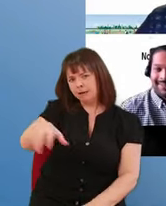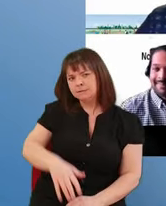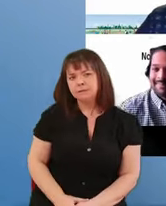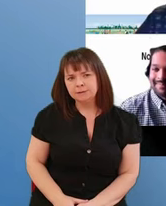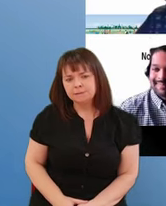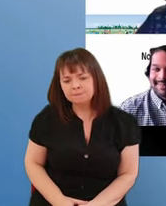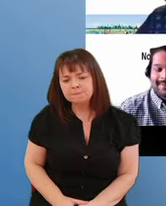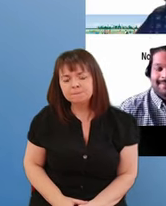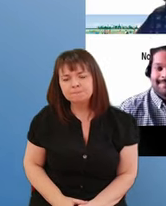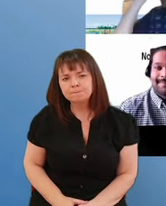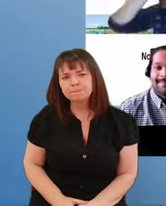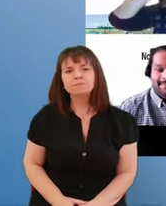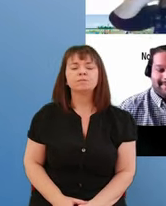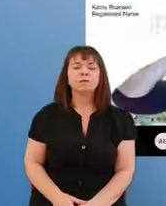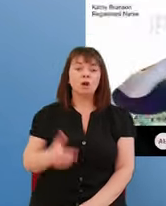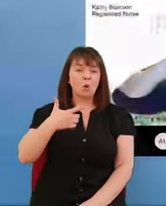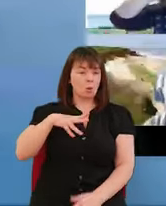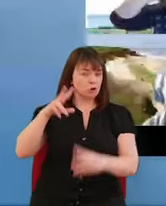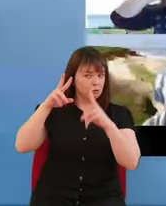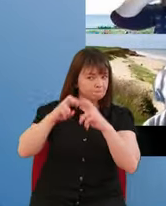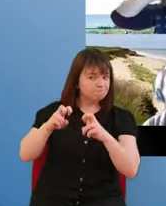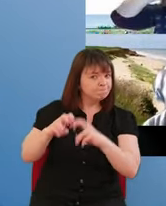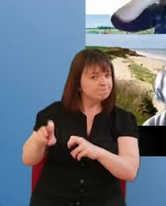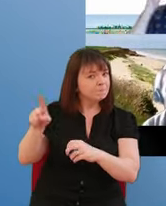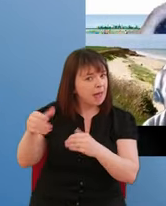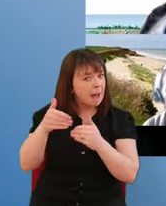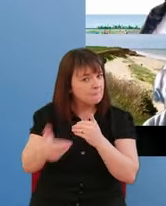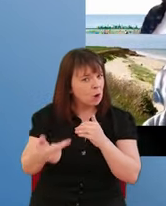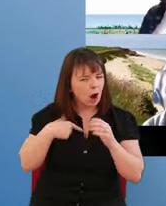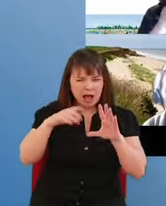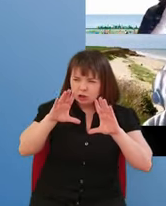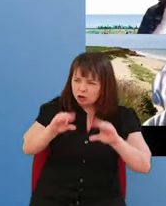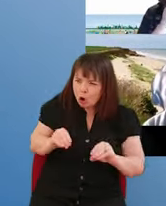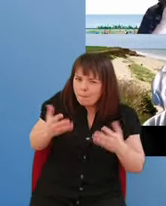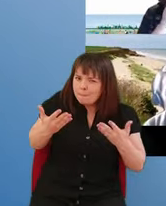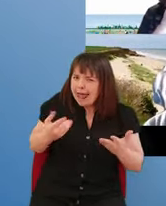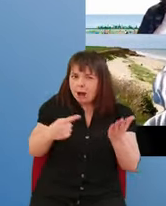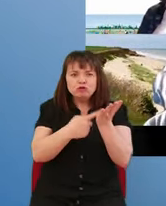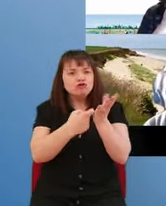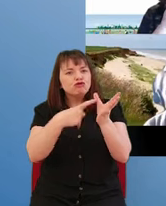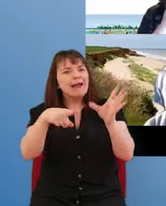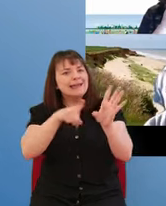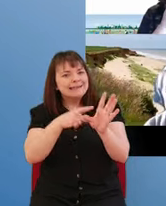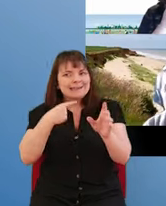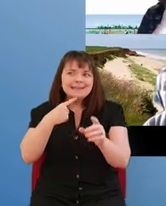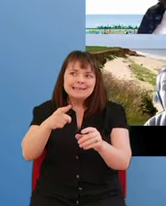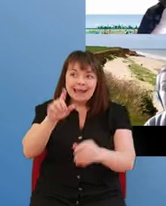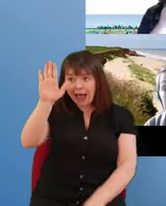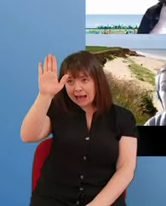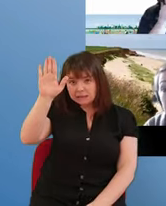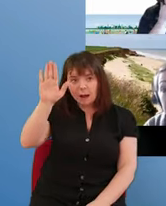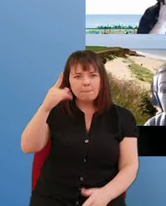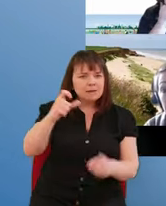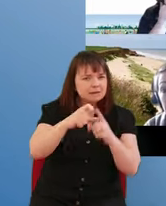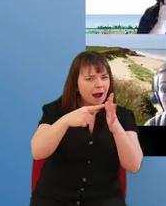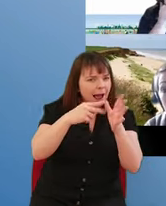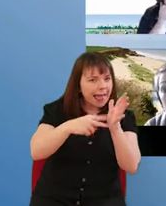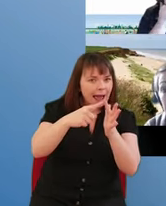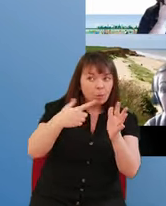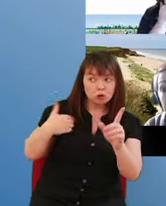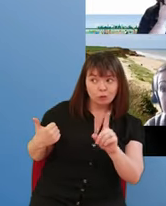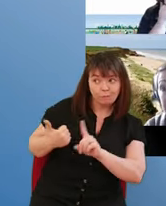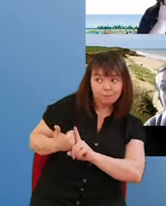point. Yeah, Julian, hi everyone. I'm Diane Smith. I'm one of the senior programme managers of the mental health commissioning team. Kathy, I just wanted to pick up